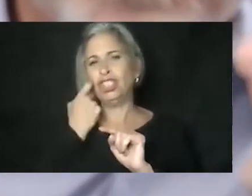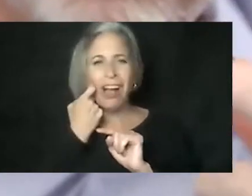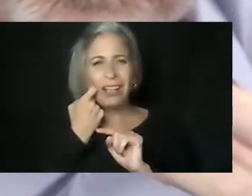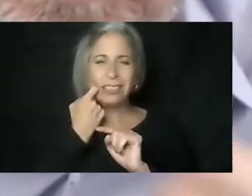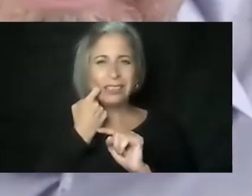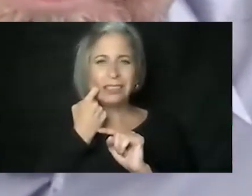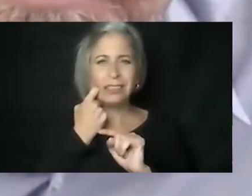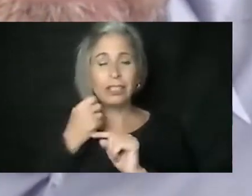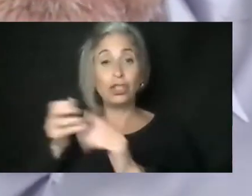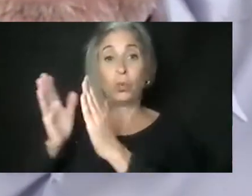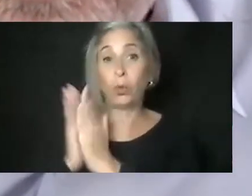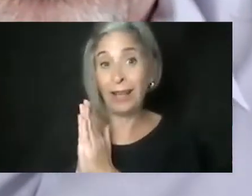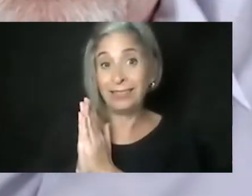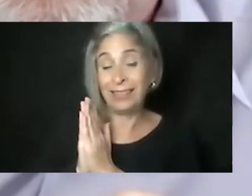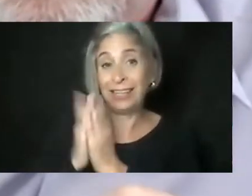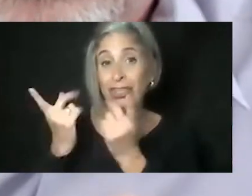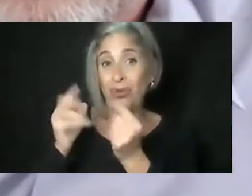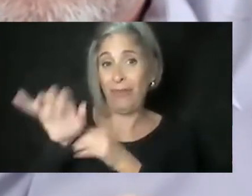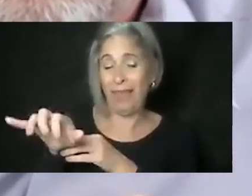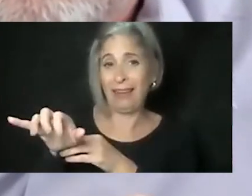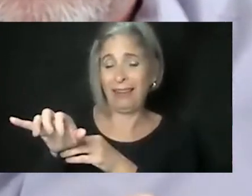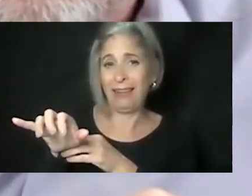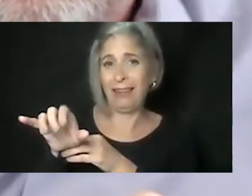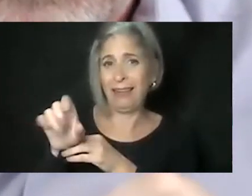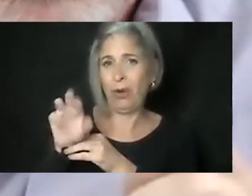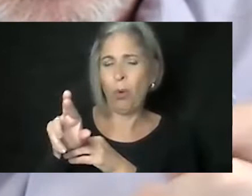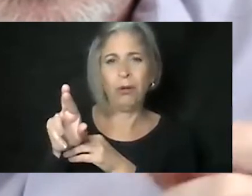you're requesting to do it, or that you're